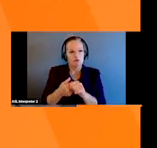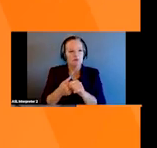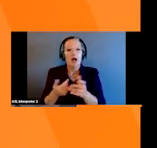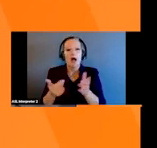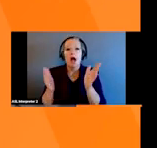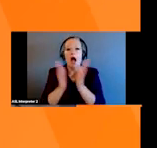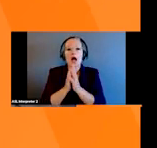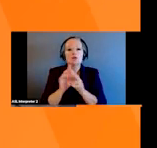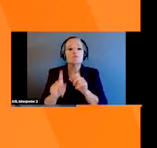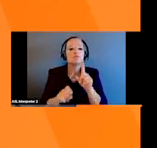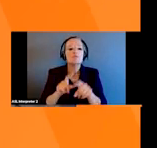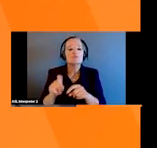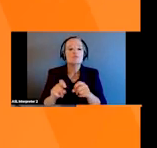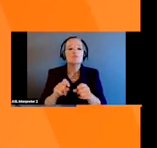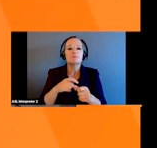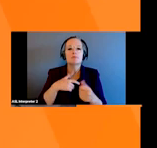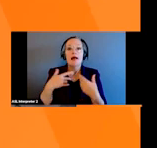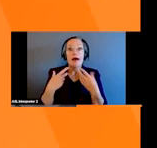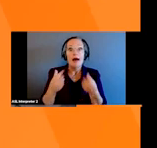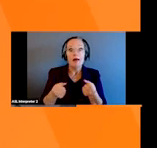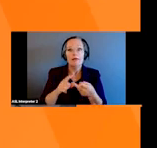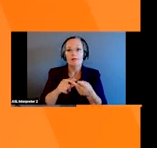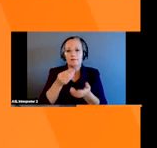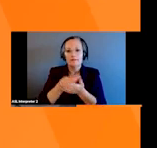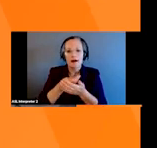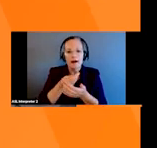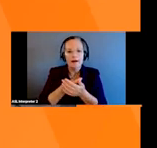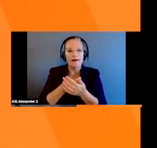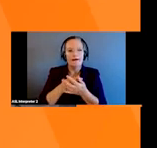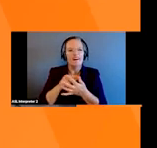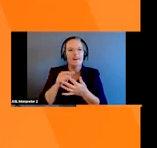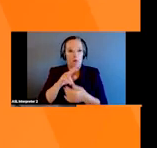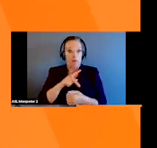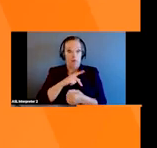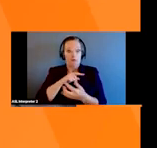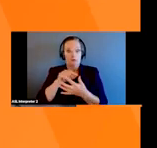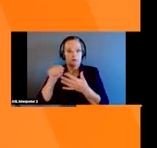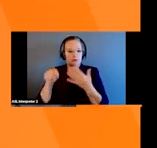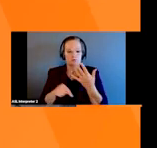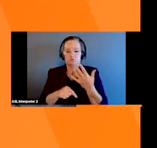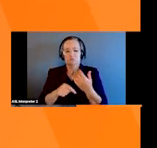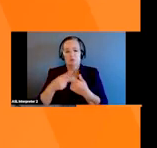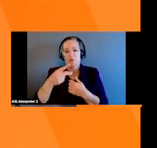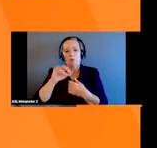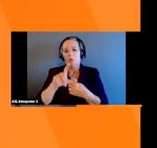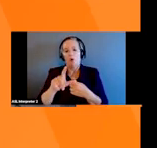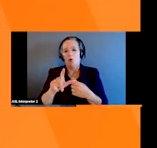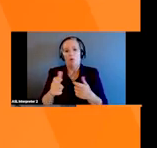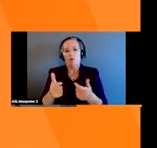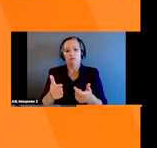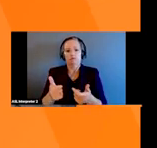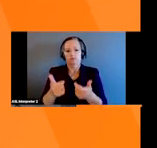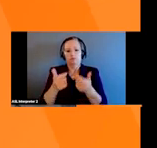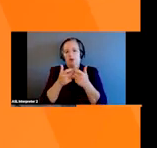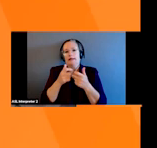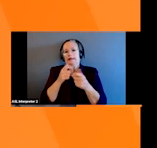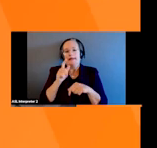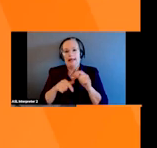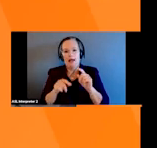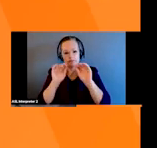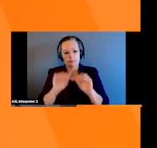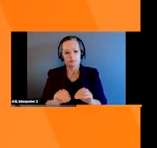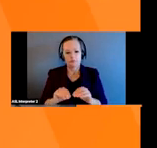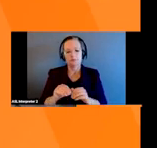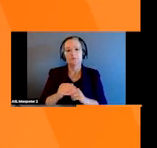finance, personal information, gathering that through polls. They just won't allow. And again, sensitive data is just essentially HIPAA compliance